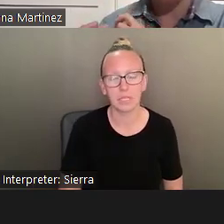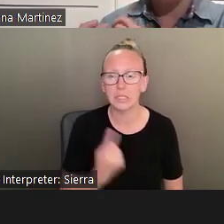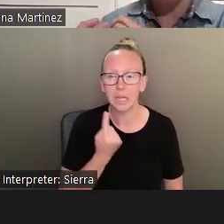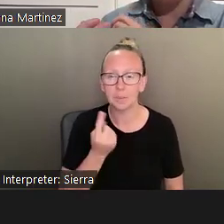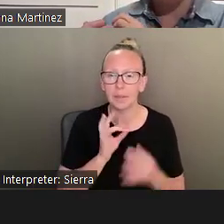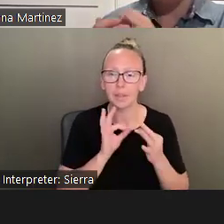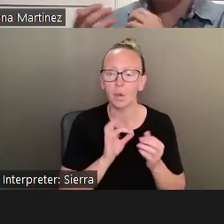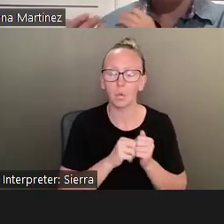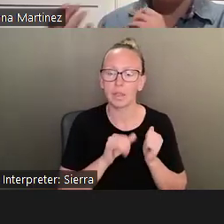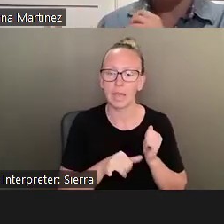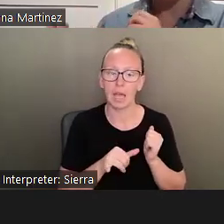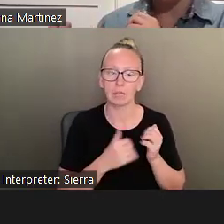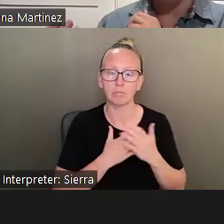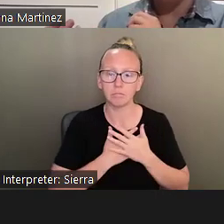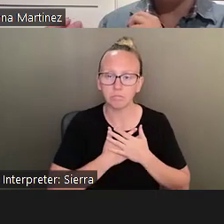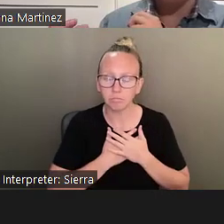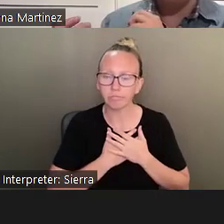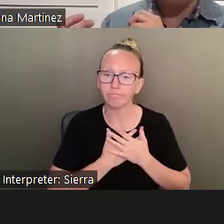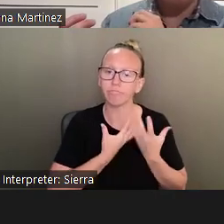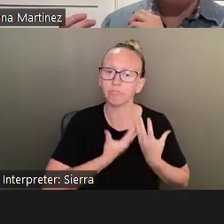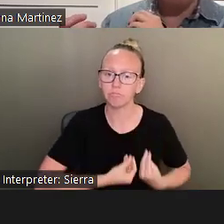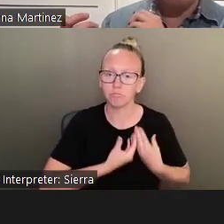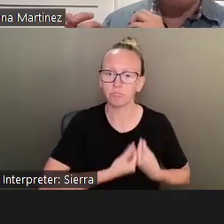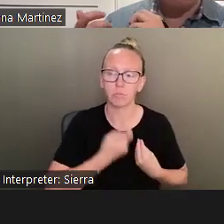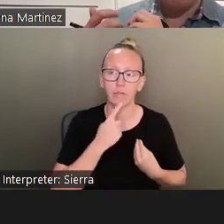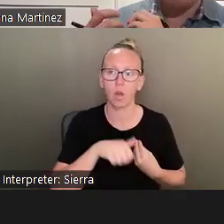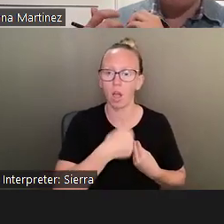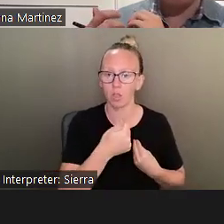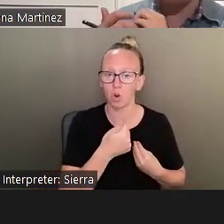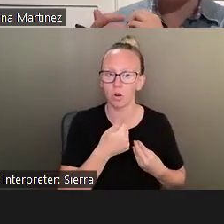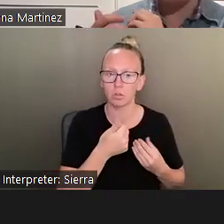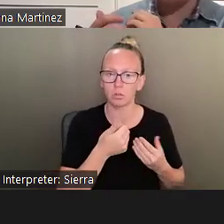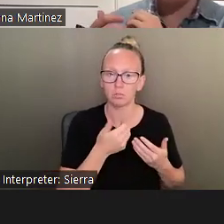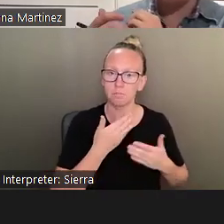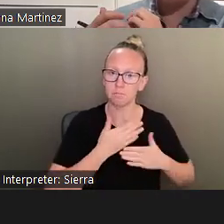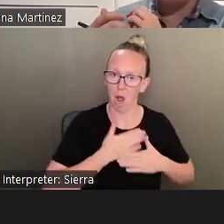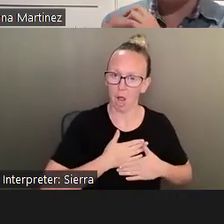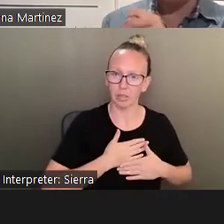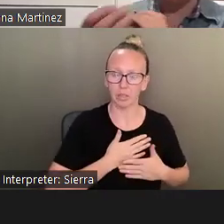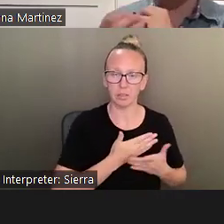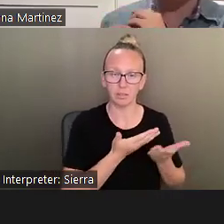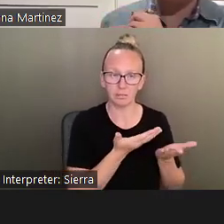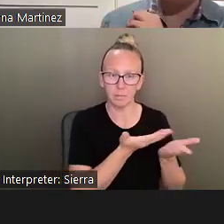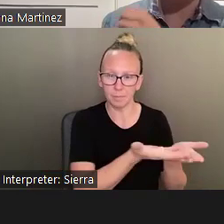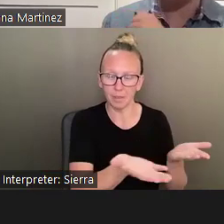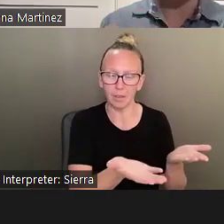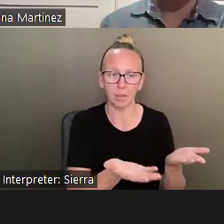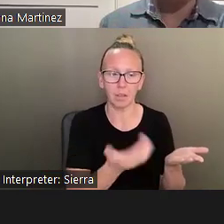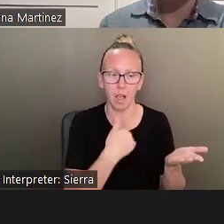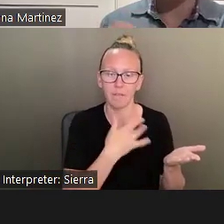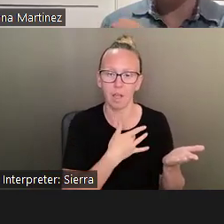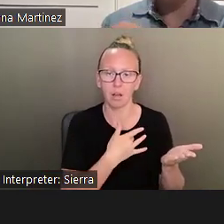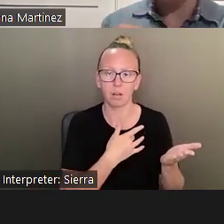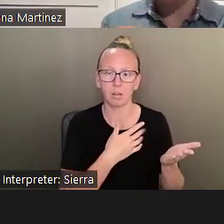compassion for another body that I felt like even at a distance, it was possible